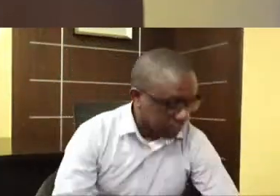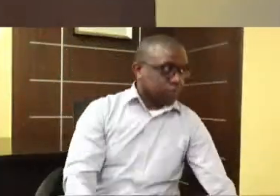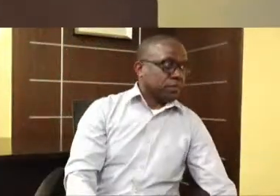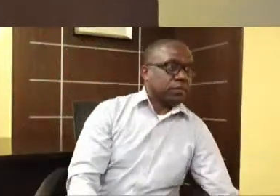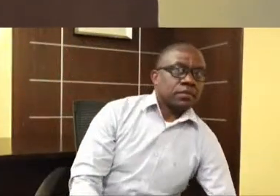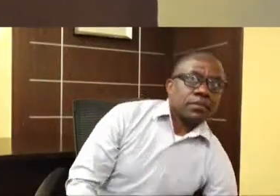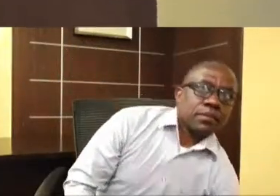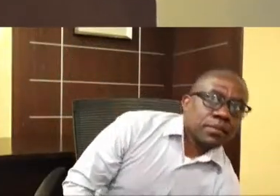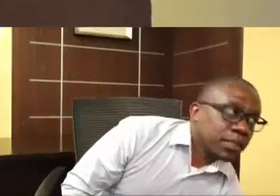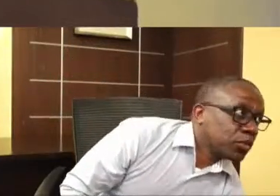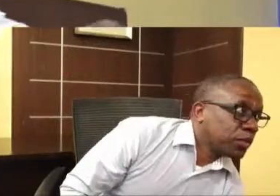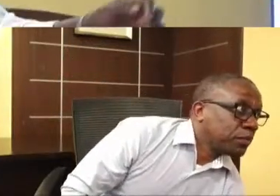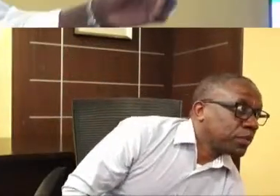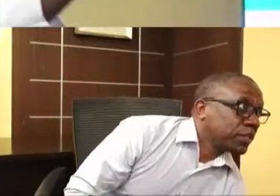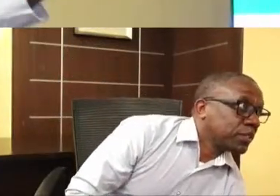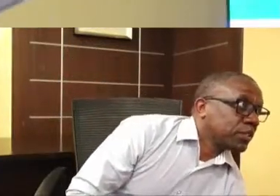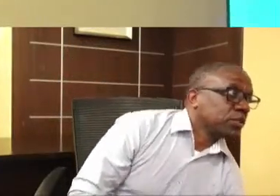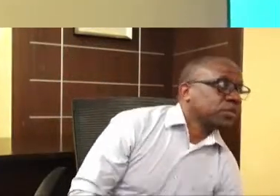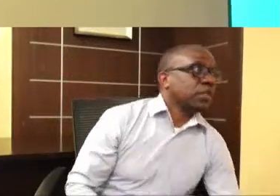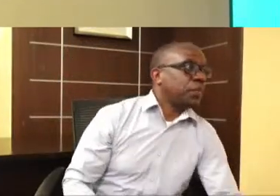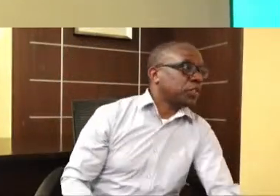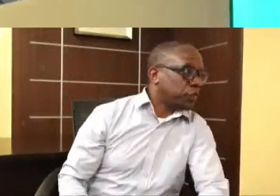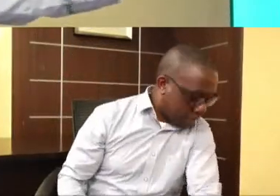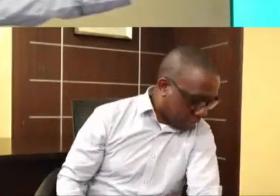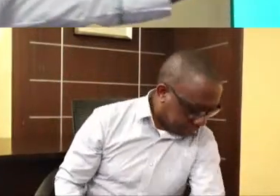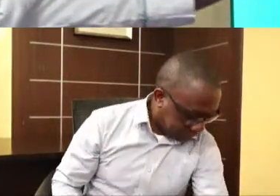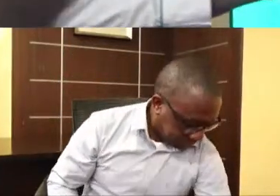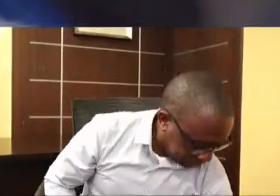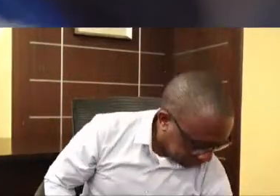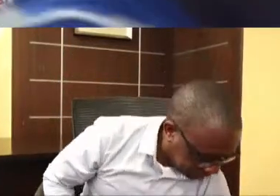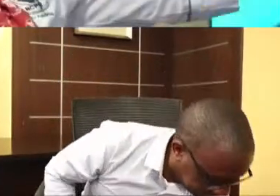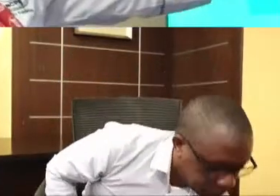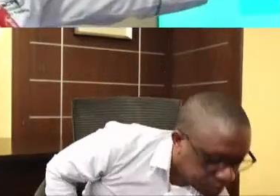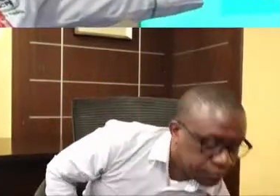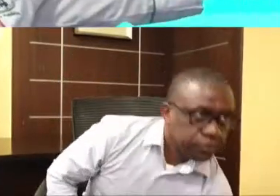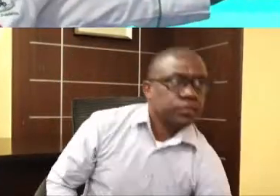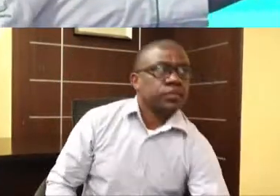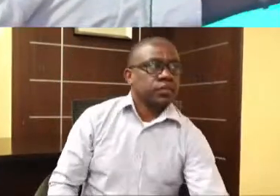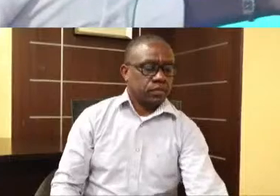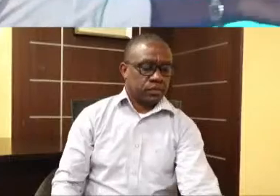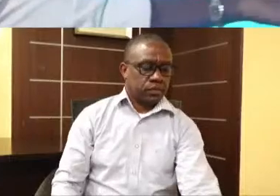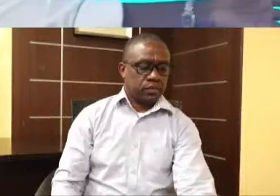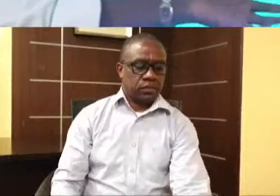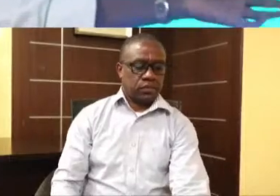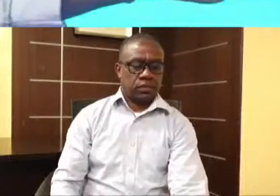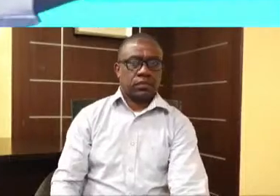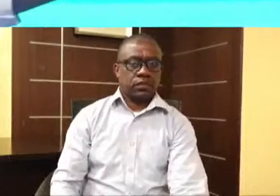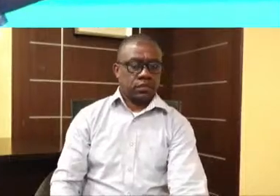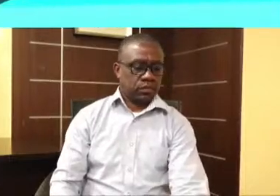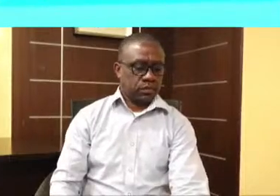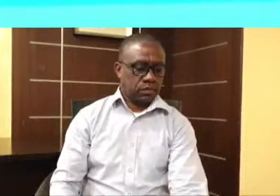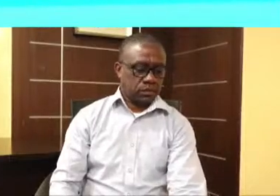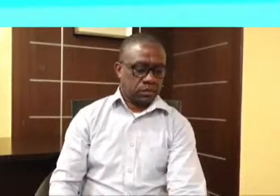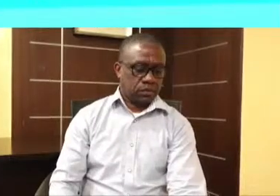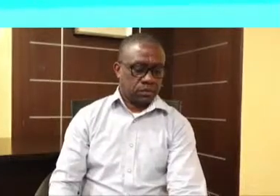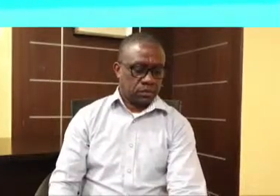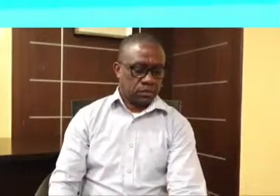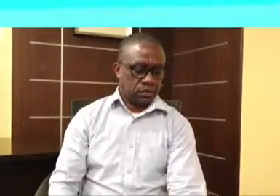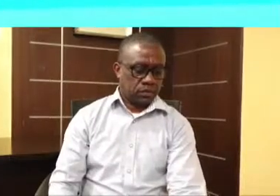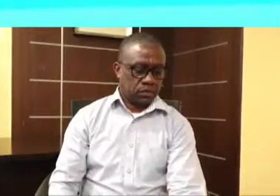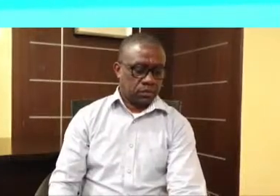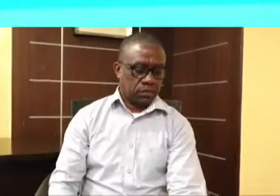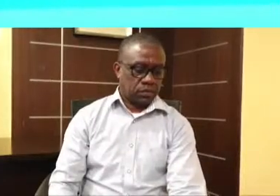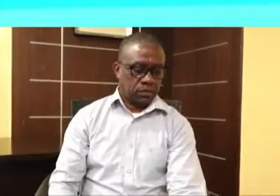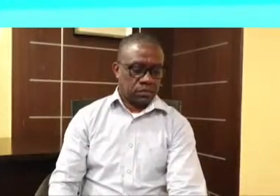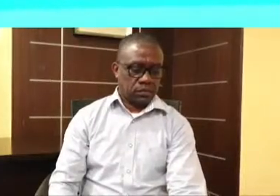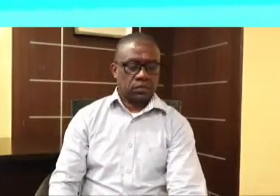Good to find you. This is both at a personal level and at an organization level. 1, 2, go.